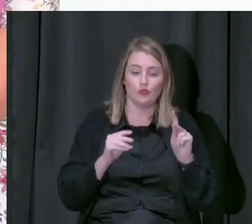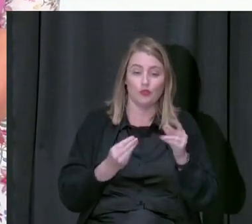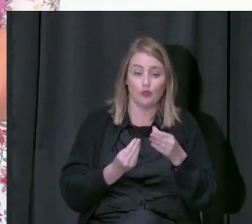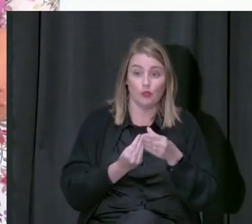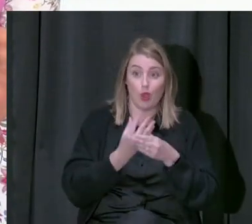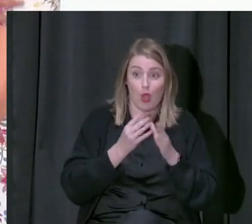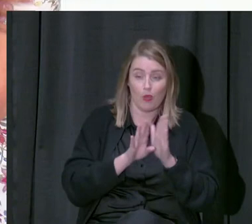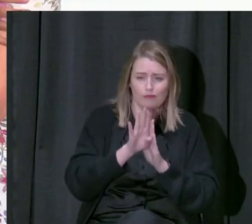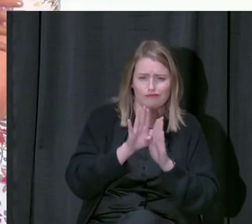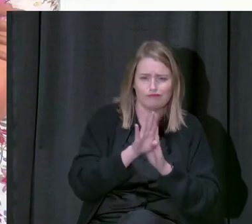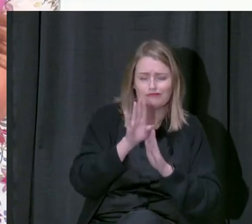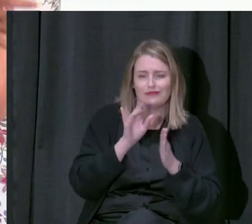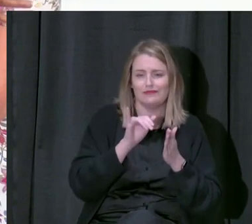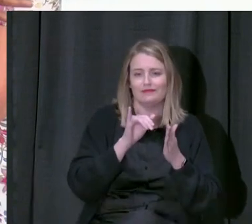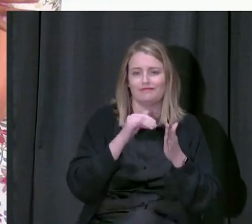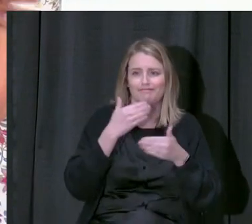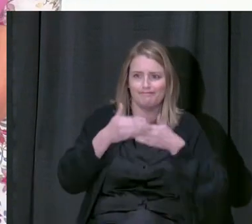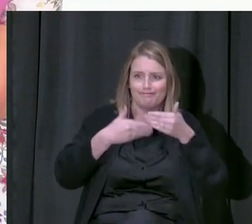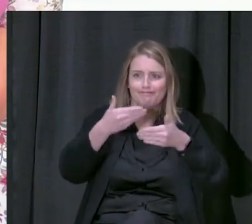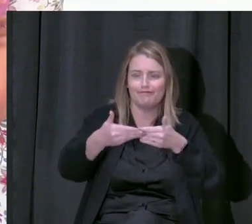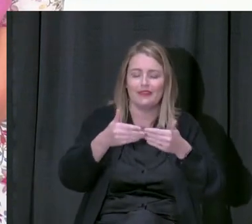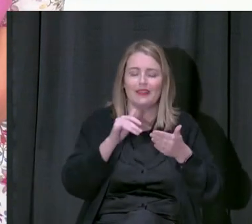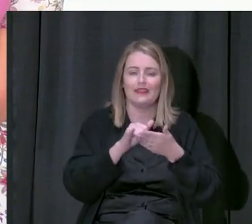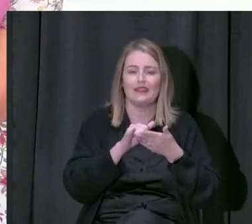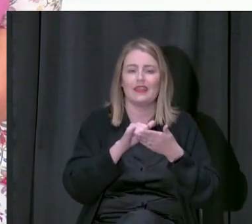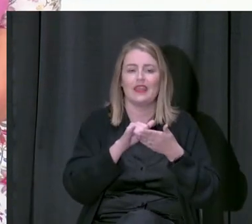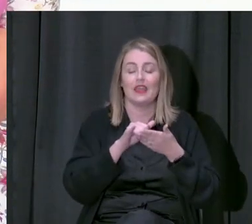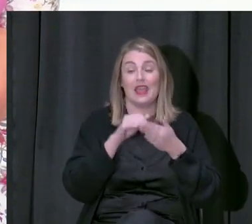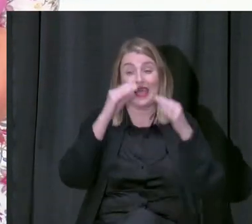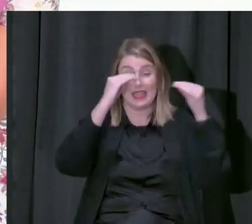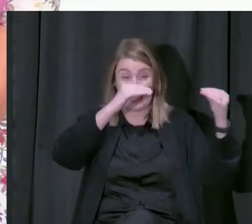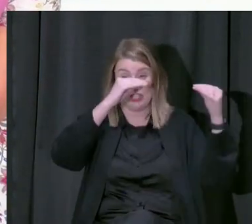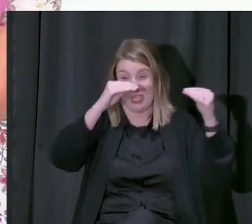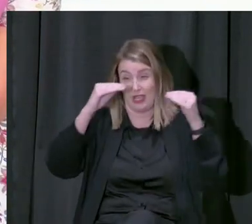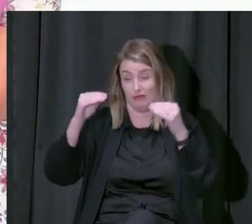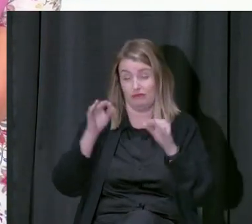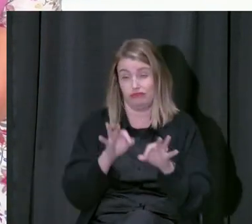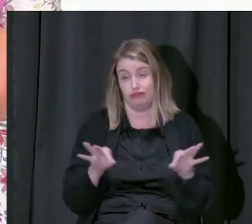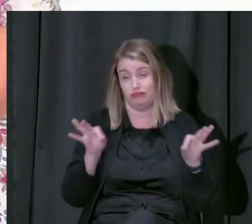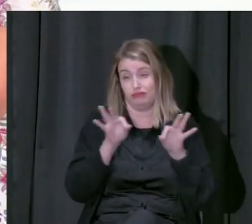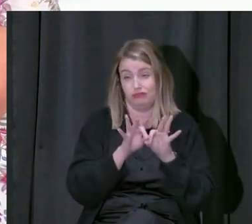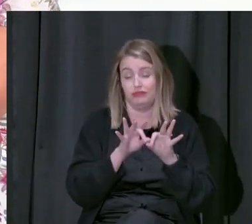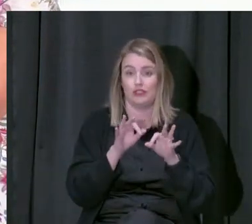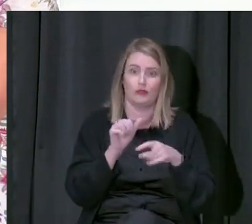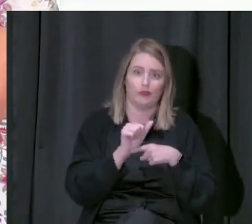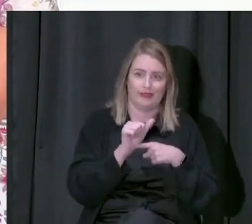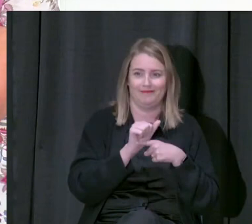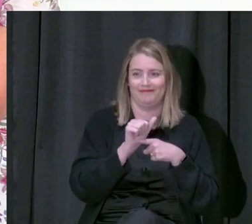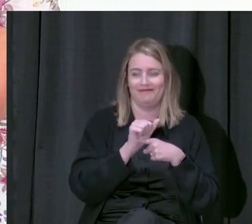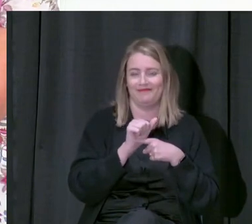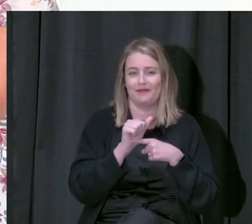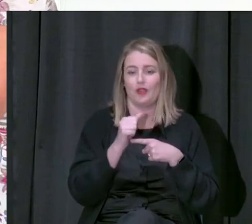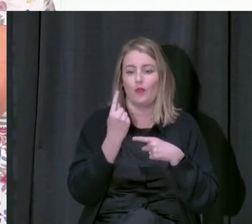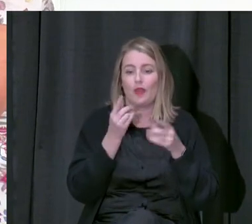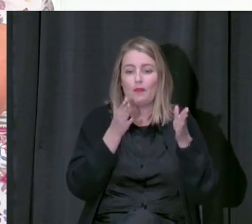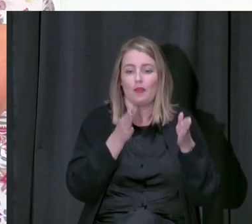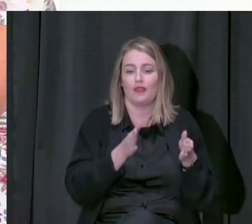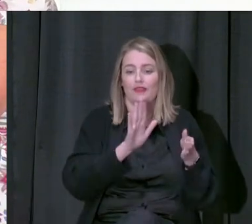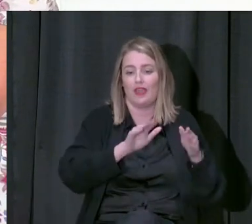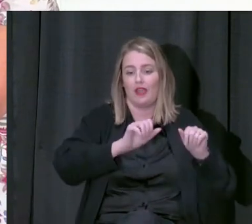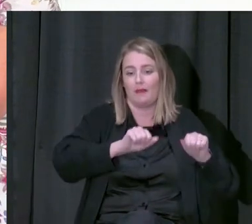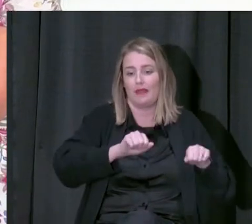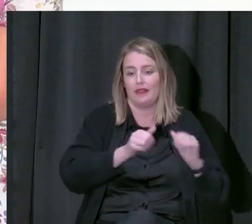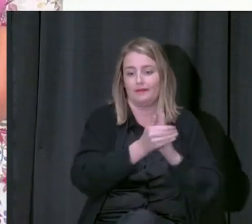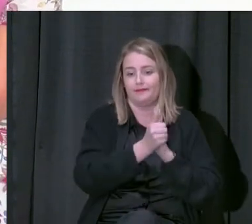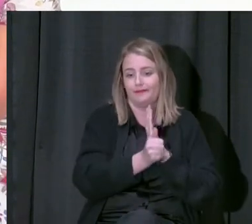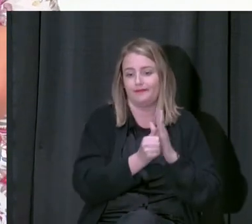this space, you know, education is huge. So we have, you know, the training, so somebody whose abilities are more